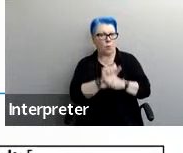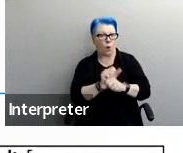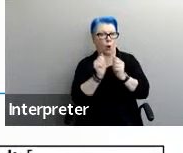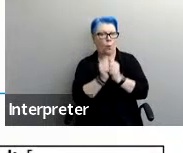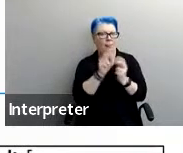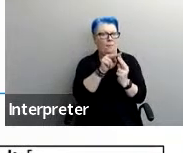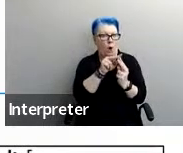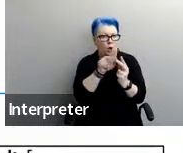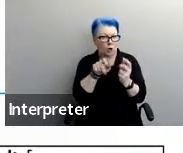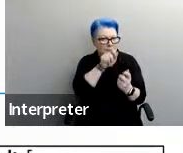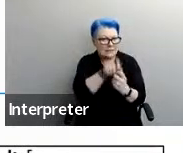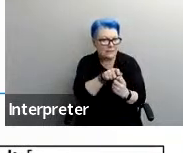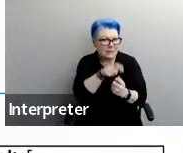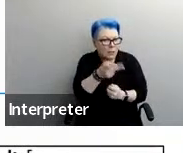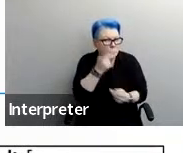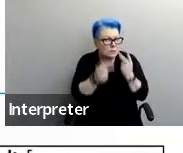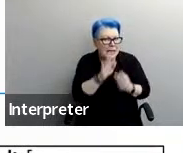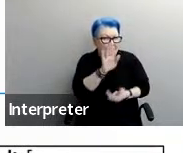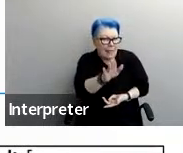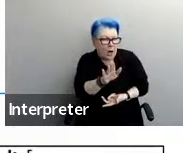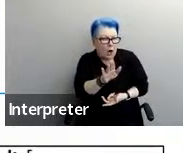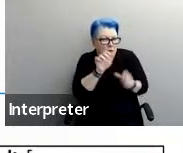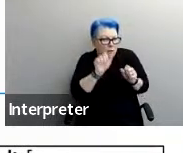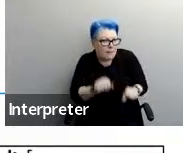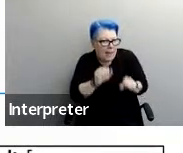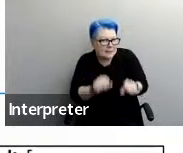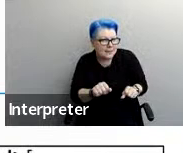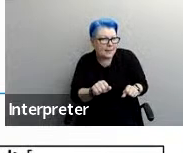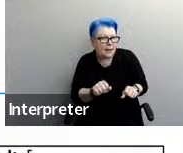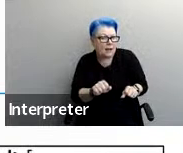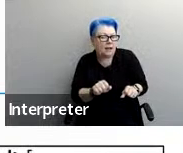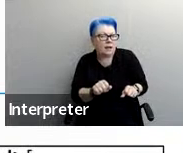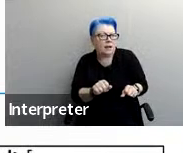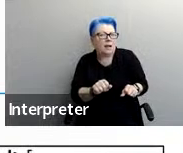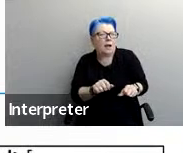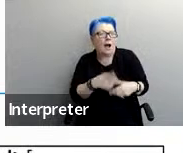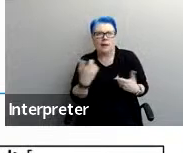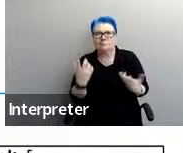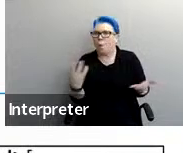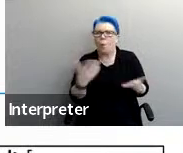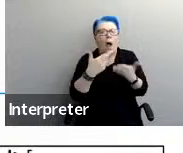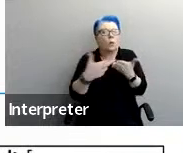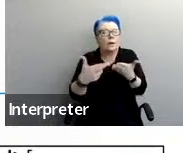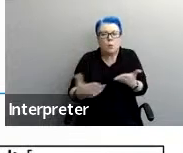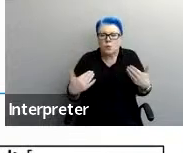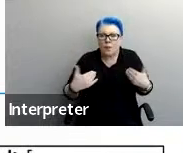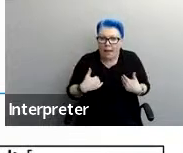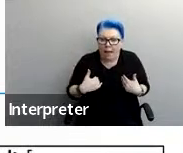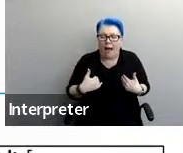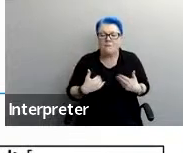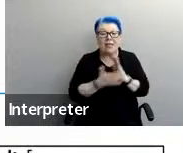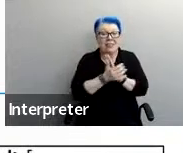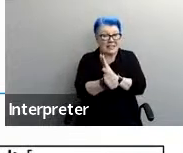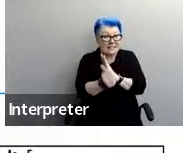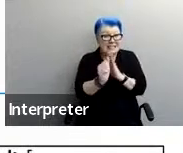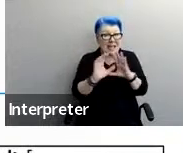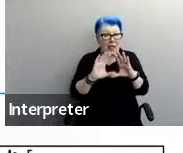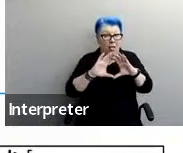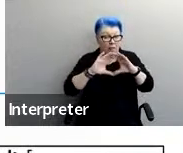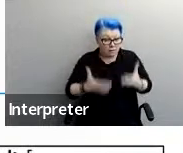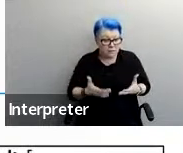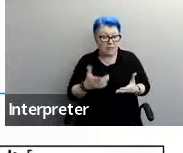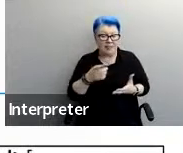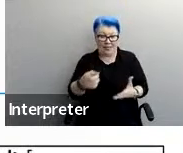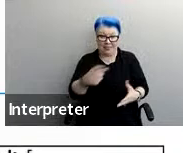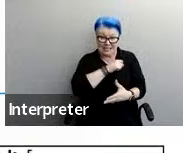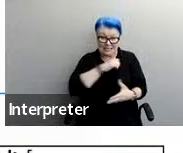assess what their capacity level is like, meaning what resources they have available, what the skill set is like of their staff, and then they